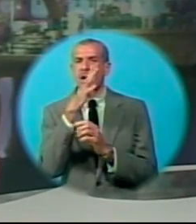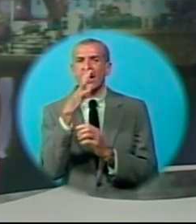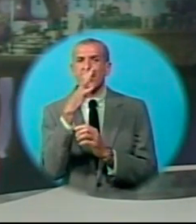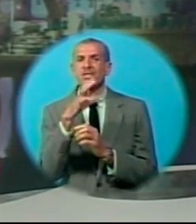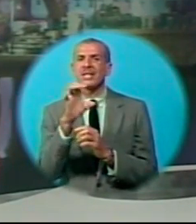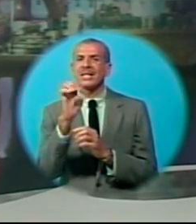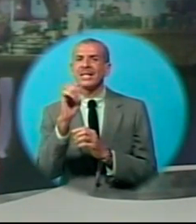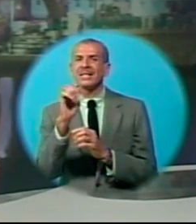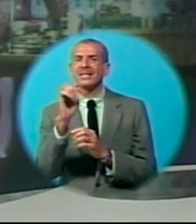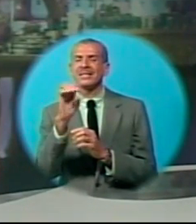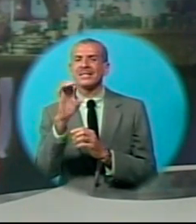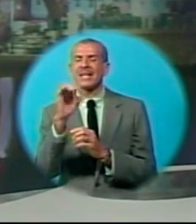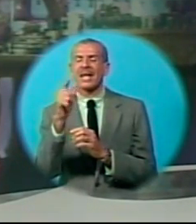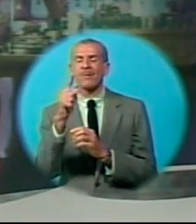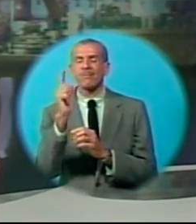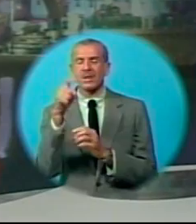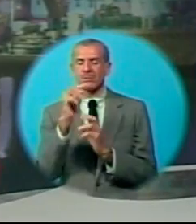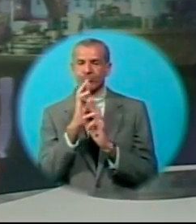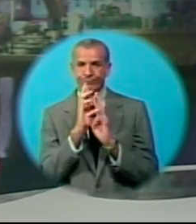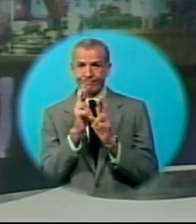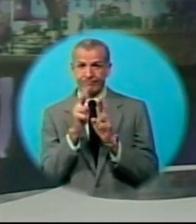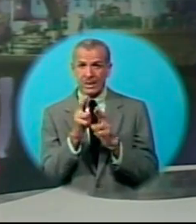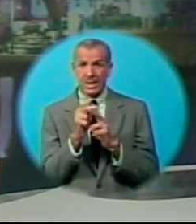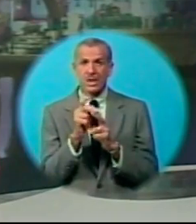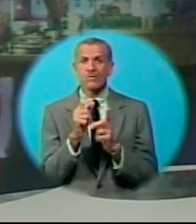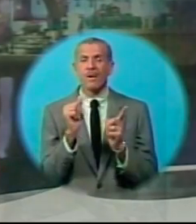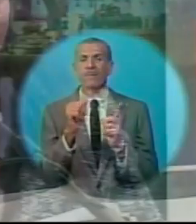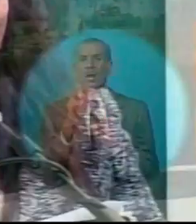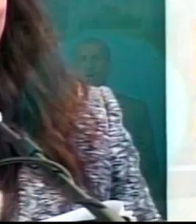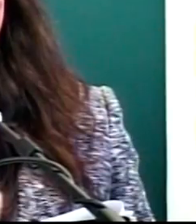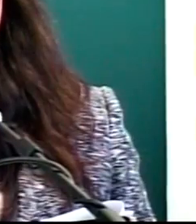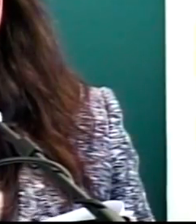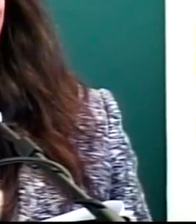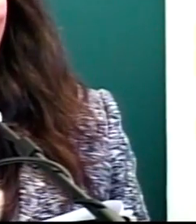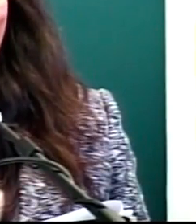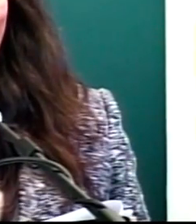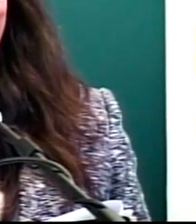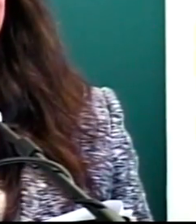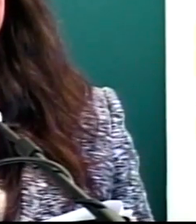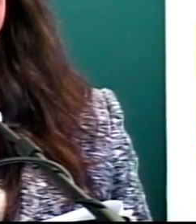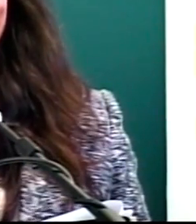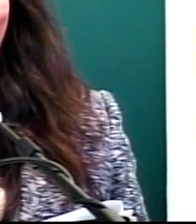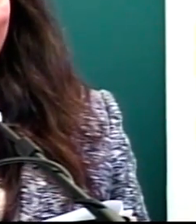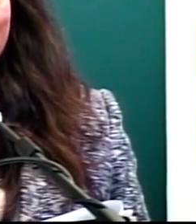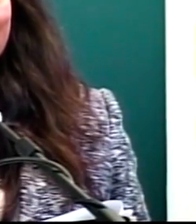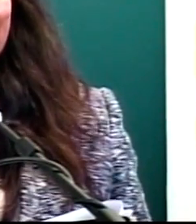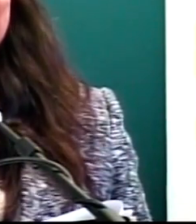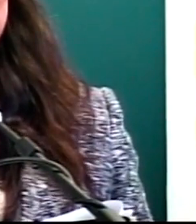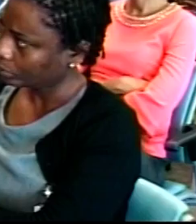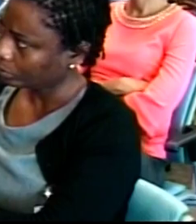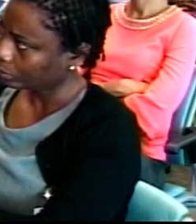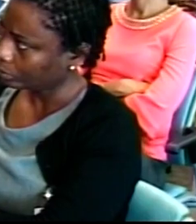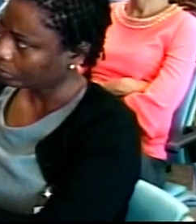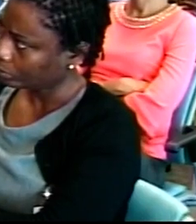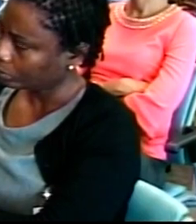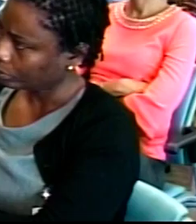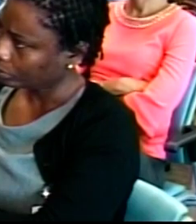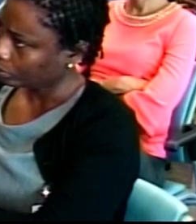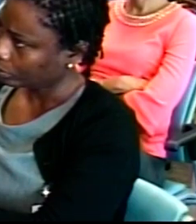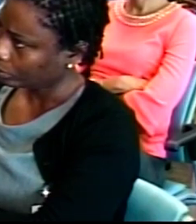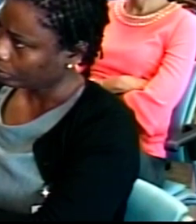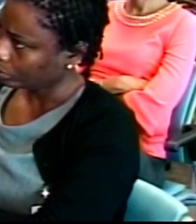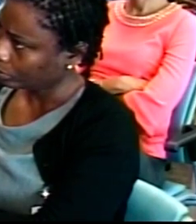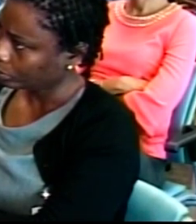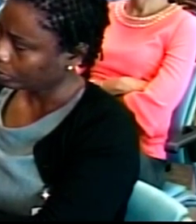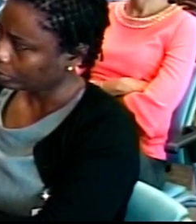ICA, has to be accountable. This from ICA representative in Barbados, Ina Harvey, during an accountability seminar organized by